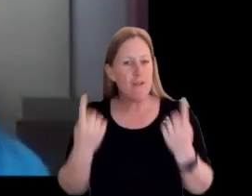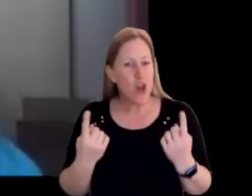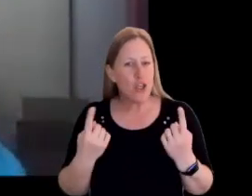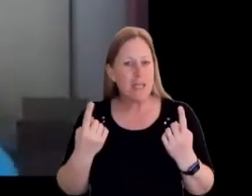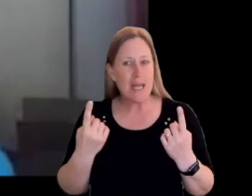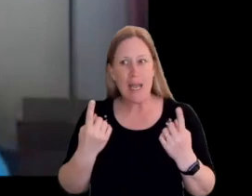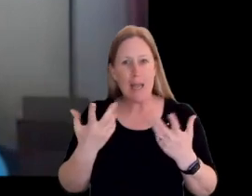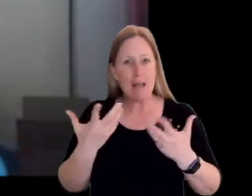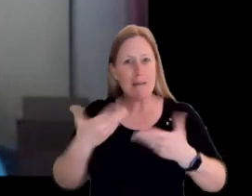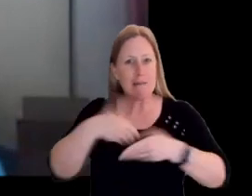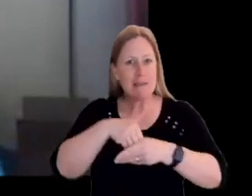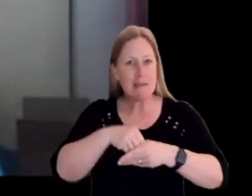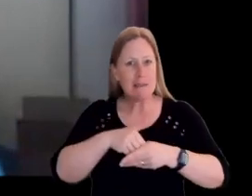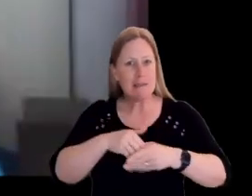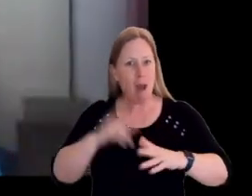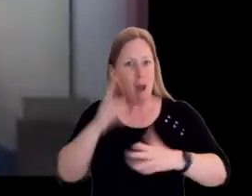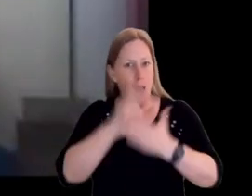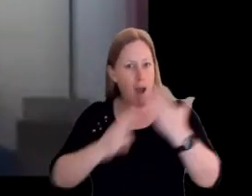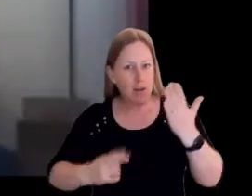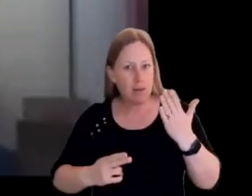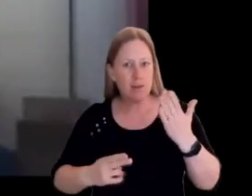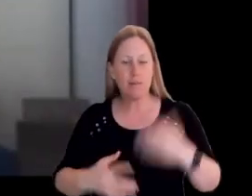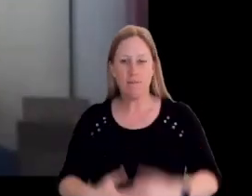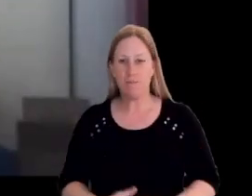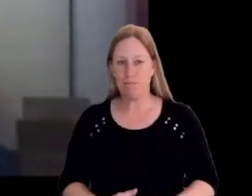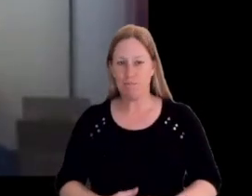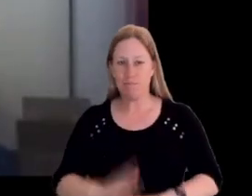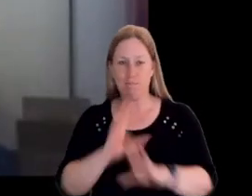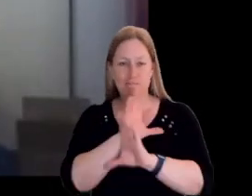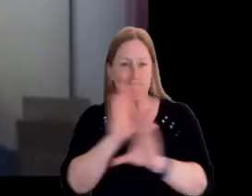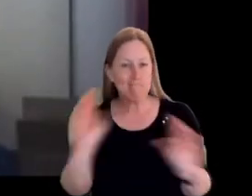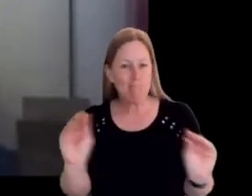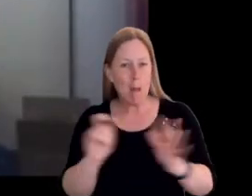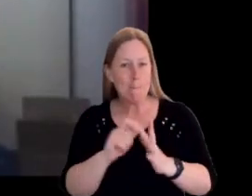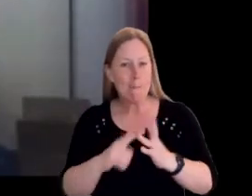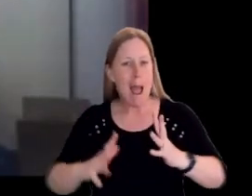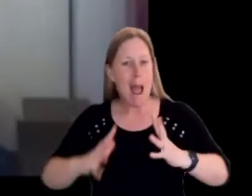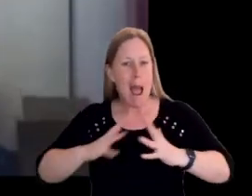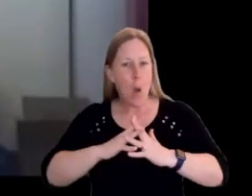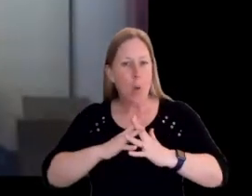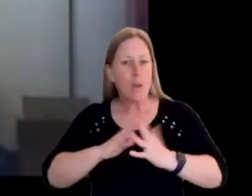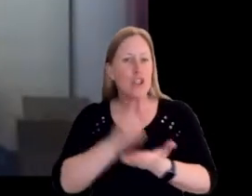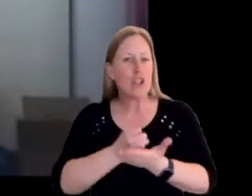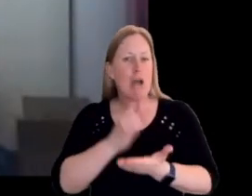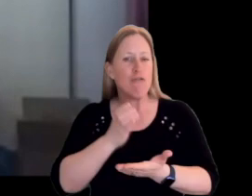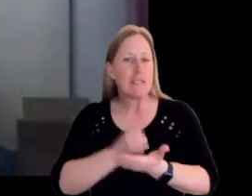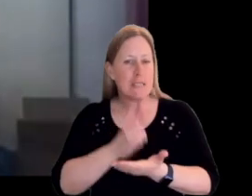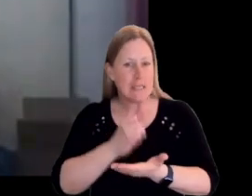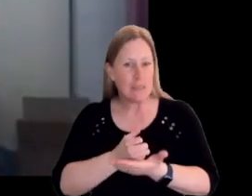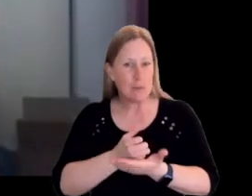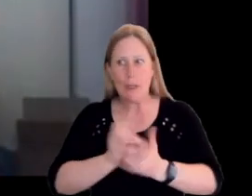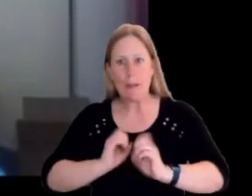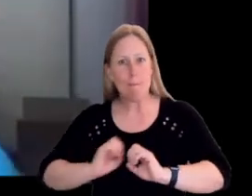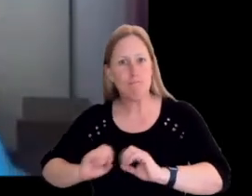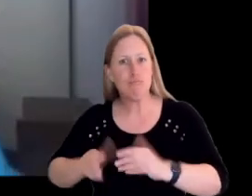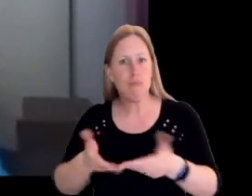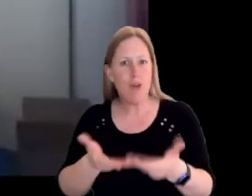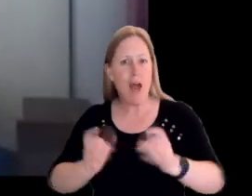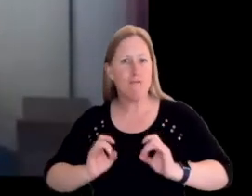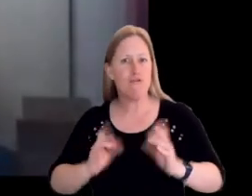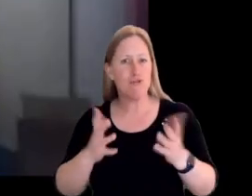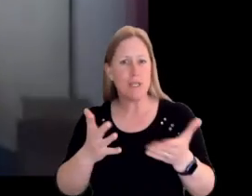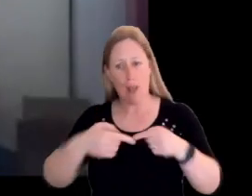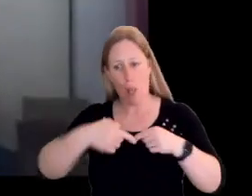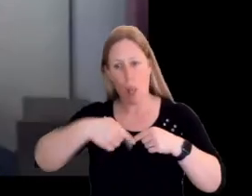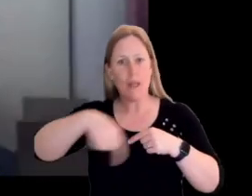we get going, a tiny bit of housekeeping. POW is a charity which is providing as much free content as possible over the